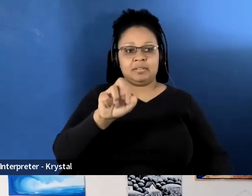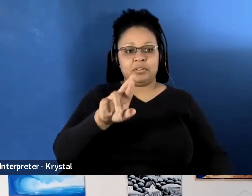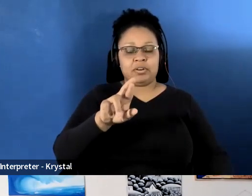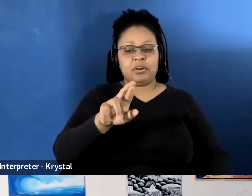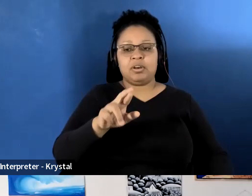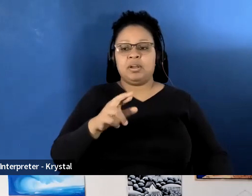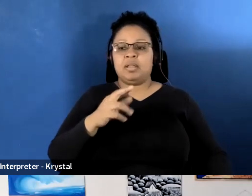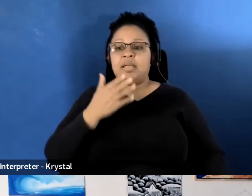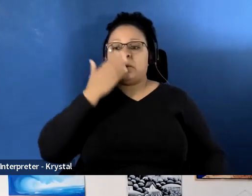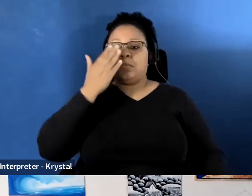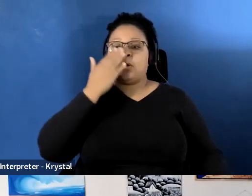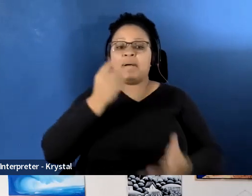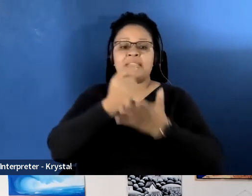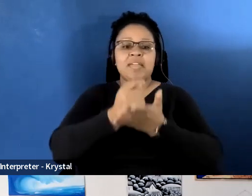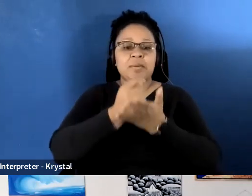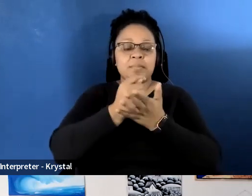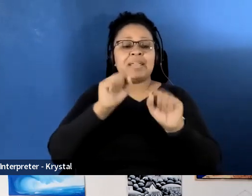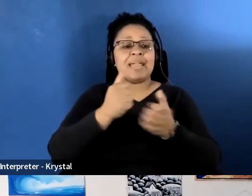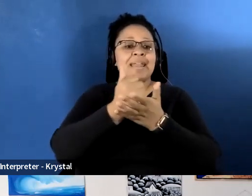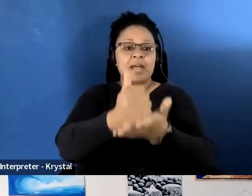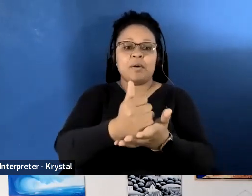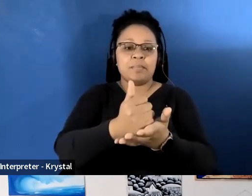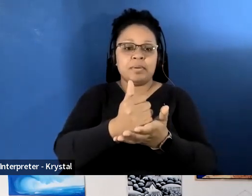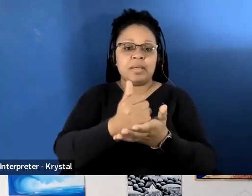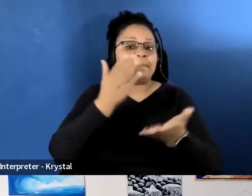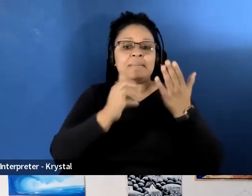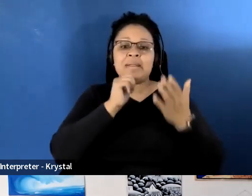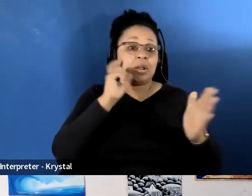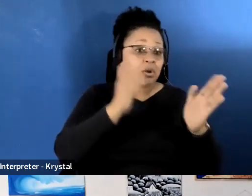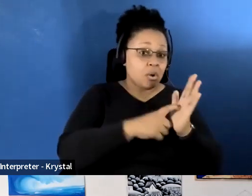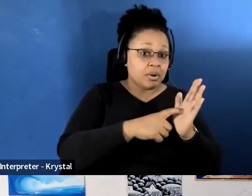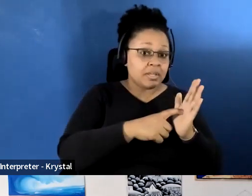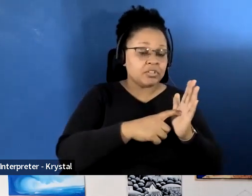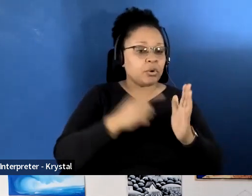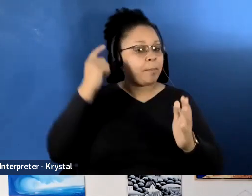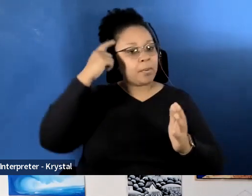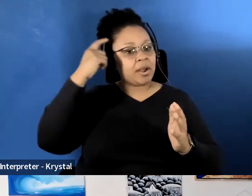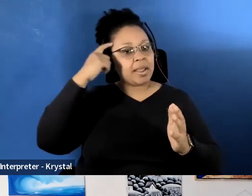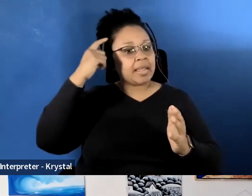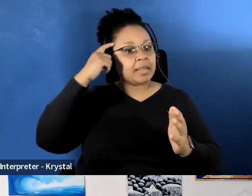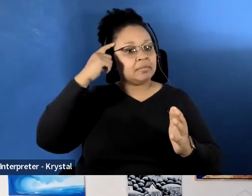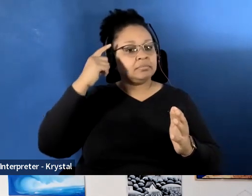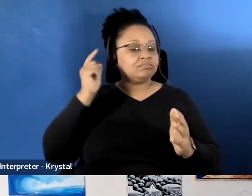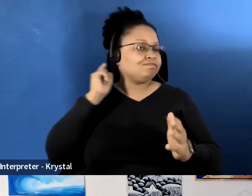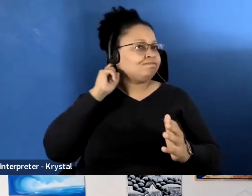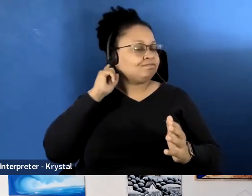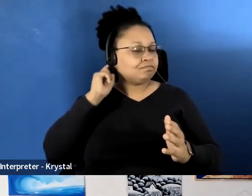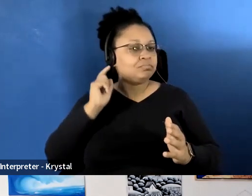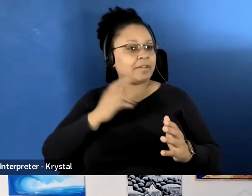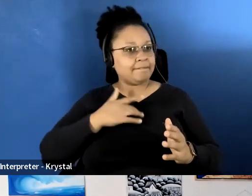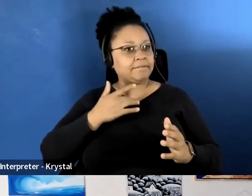very useful, even if you don't notice it being useful. It's like your brain subconsciously, because what I think autism